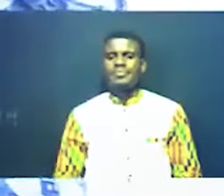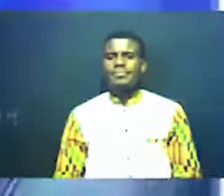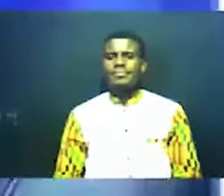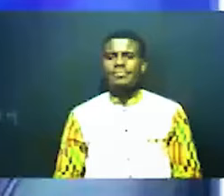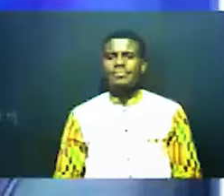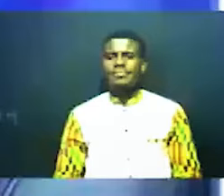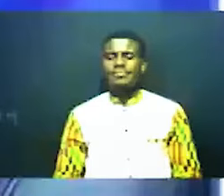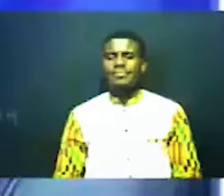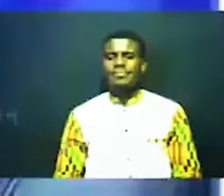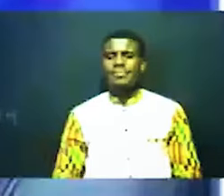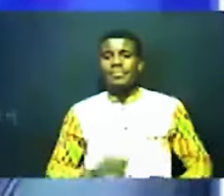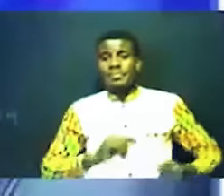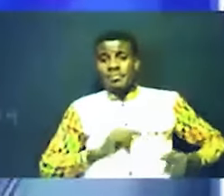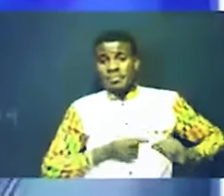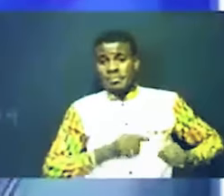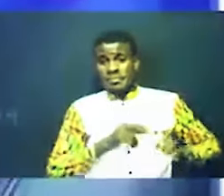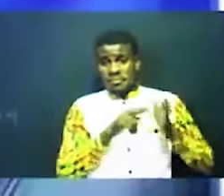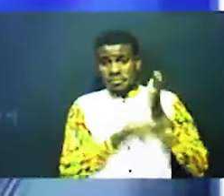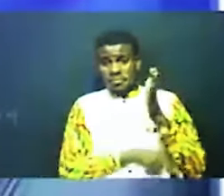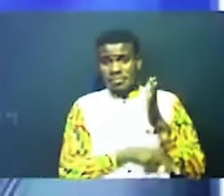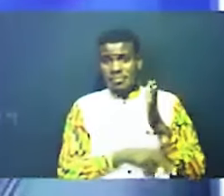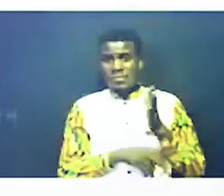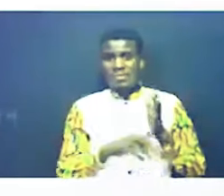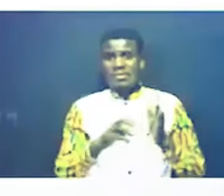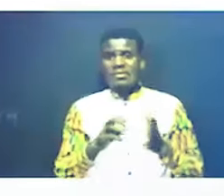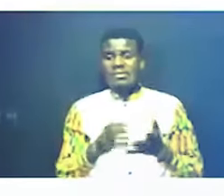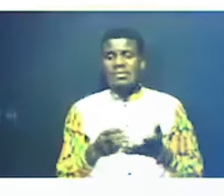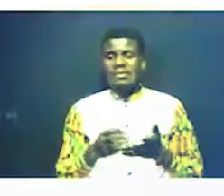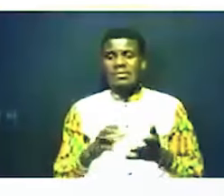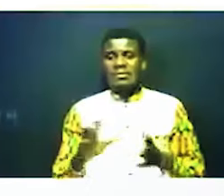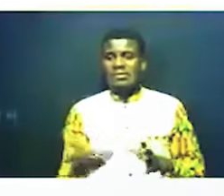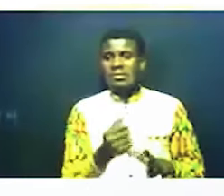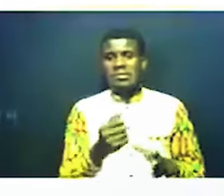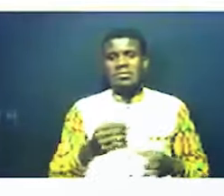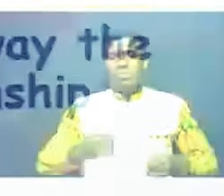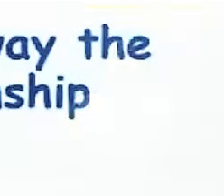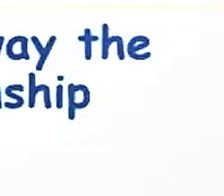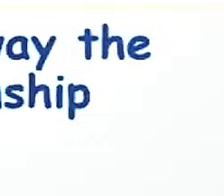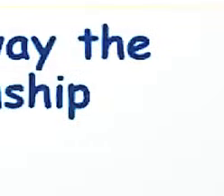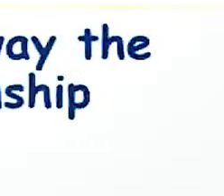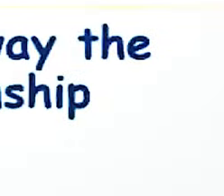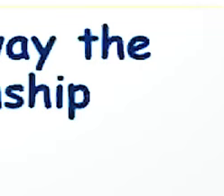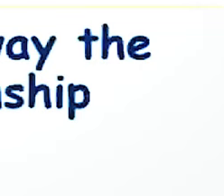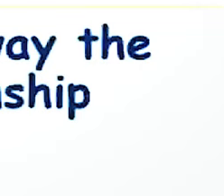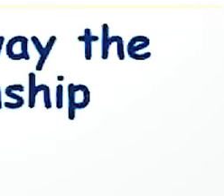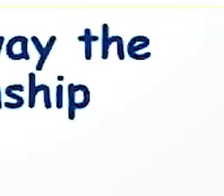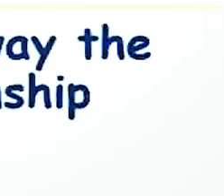bitterness eats away joy in relationships like